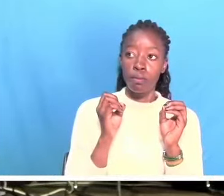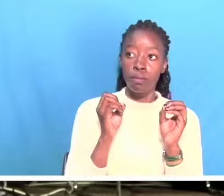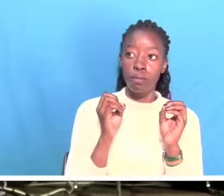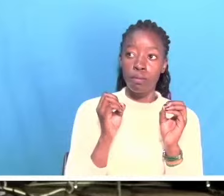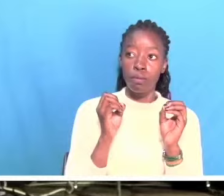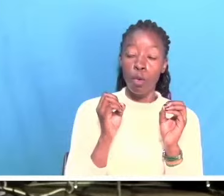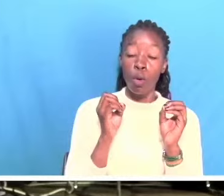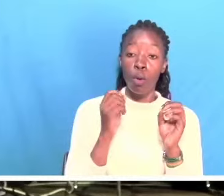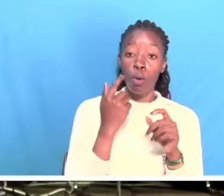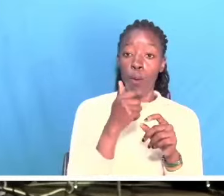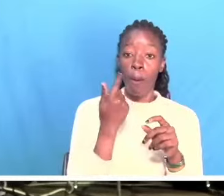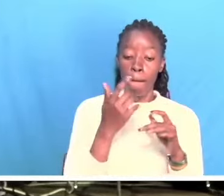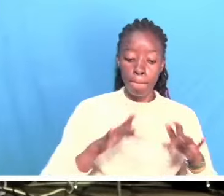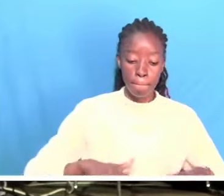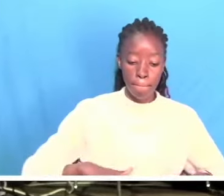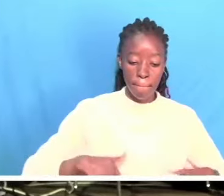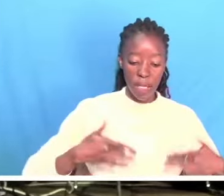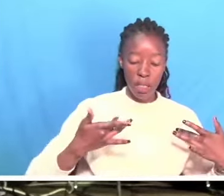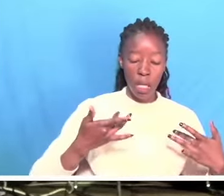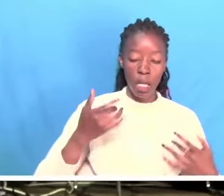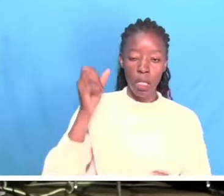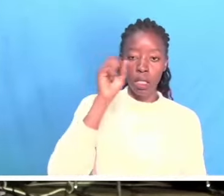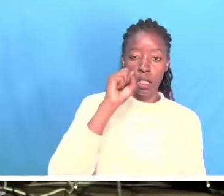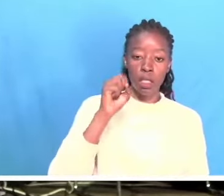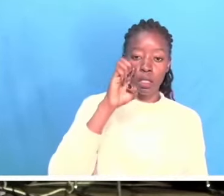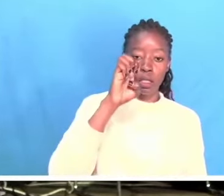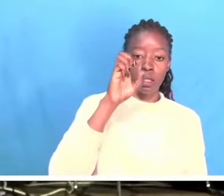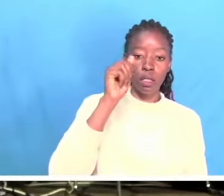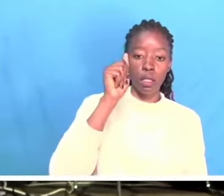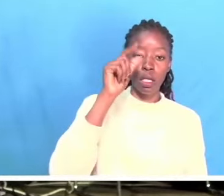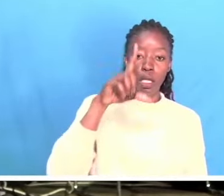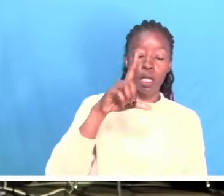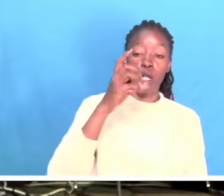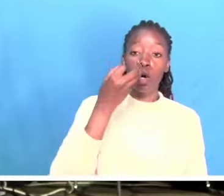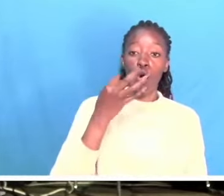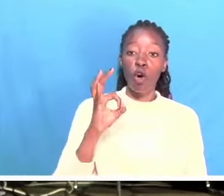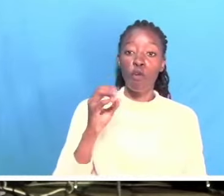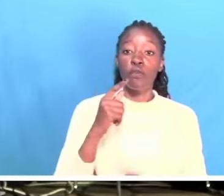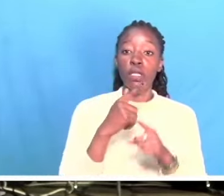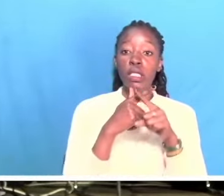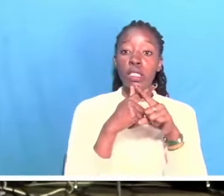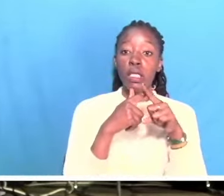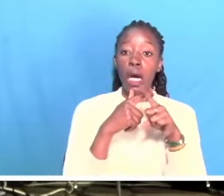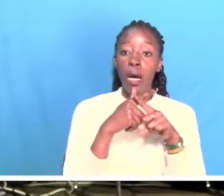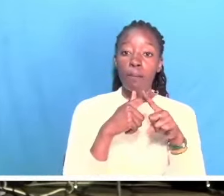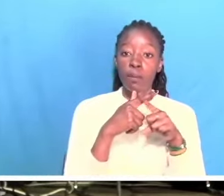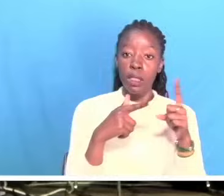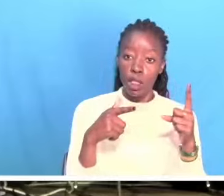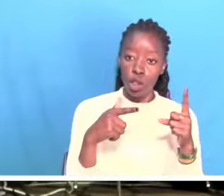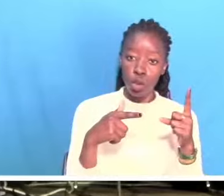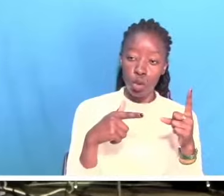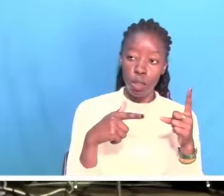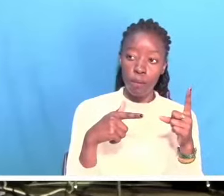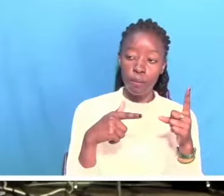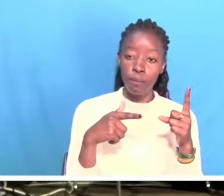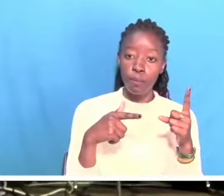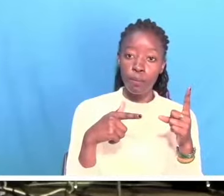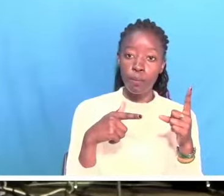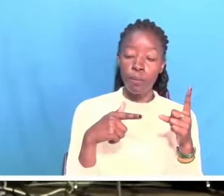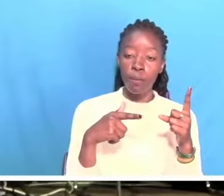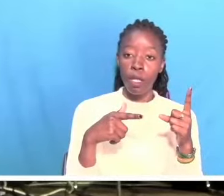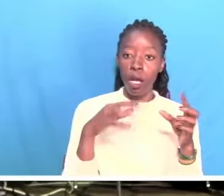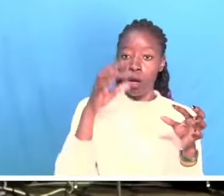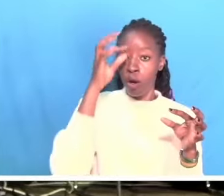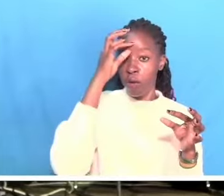circumcision. Our righteousness is not hedged on the religious activities that we do, but on our faith